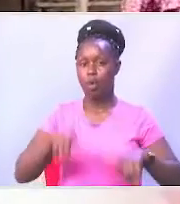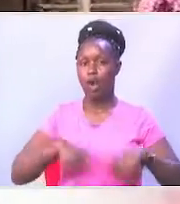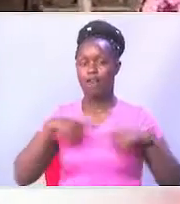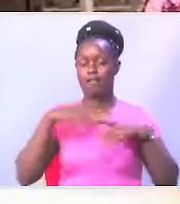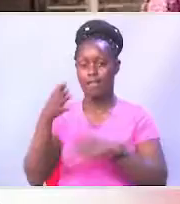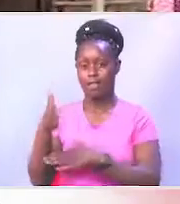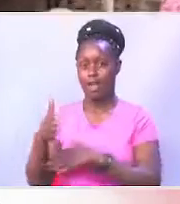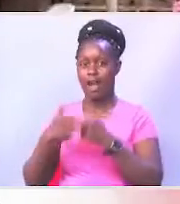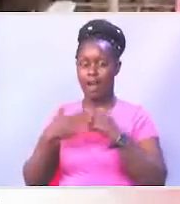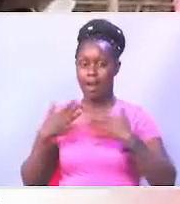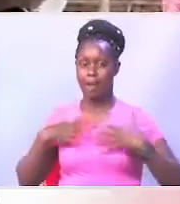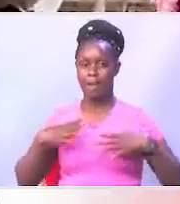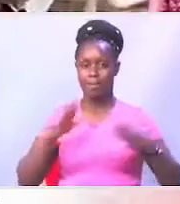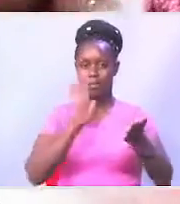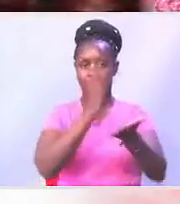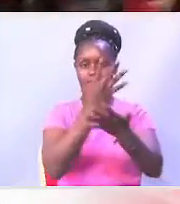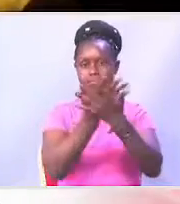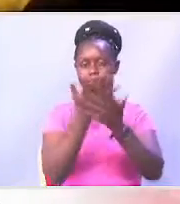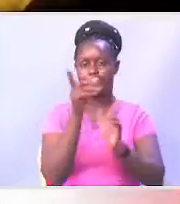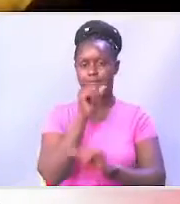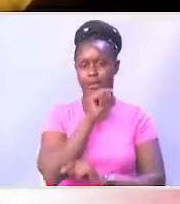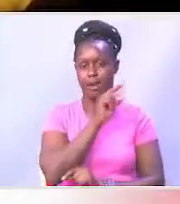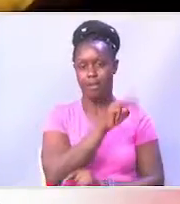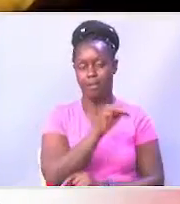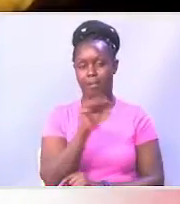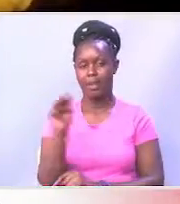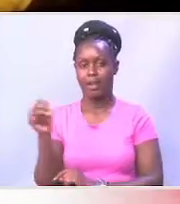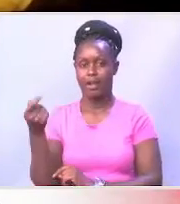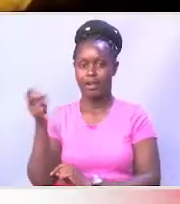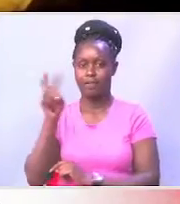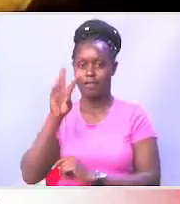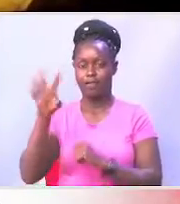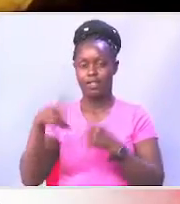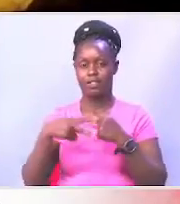people are in police custody. Mwangi Maina, TV 47.